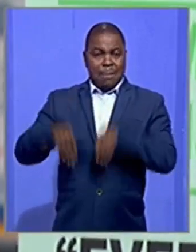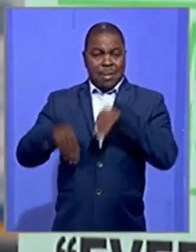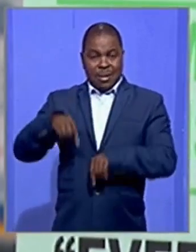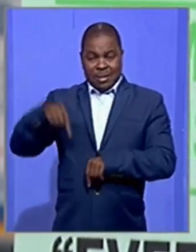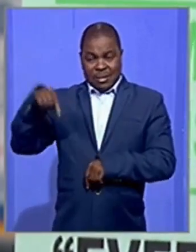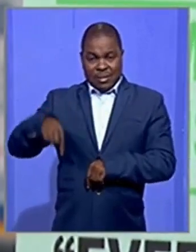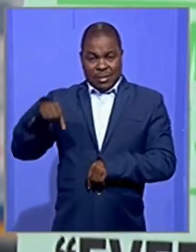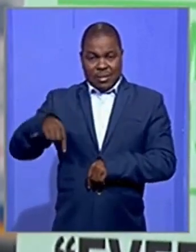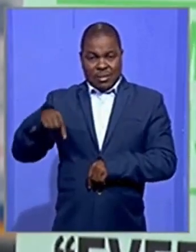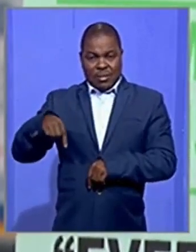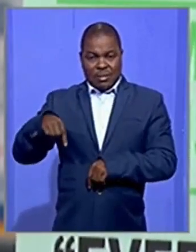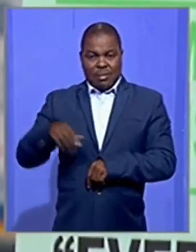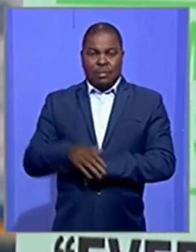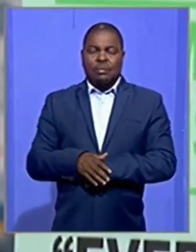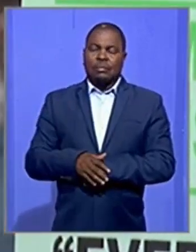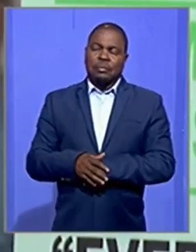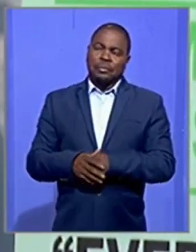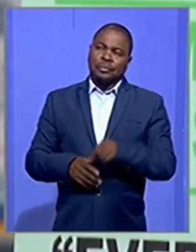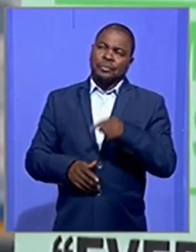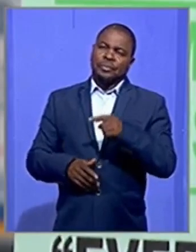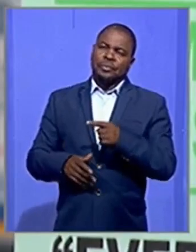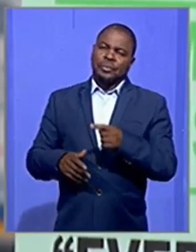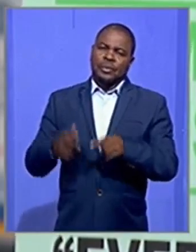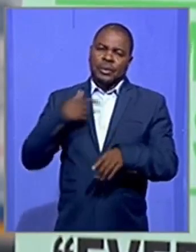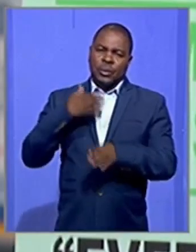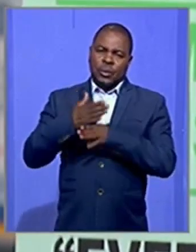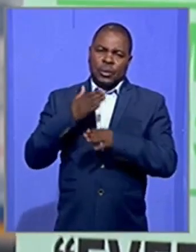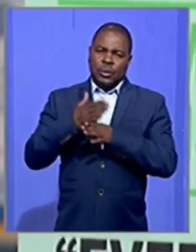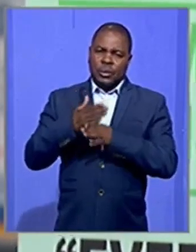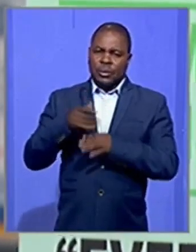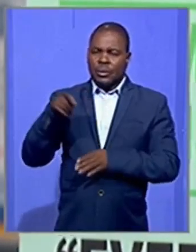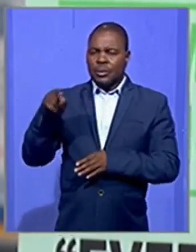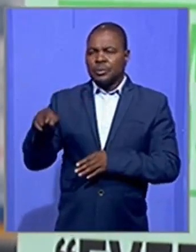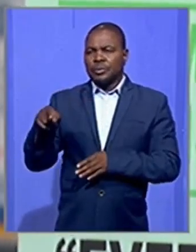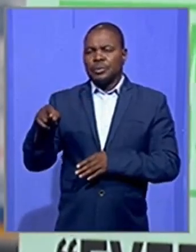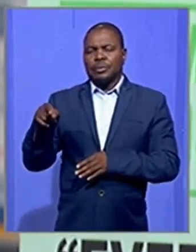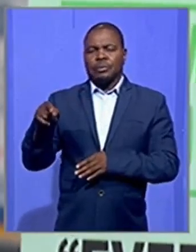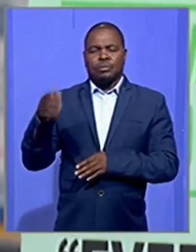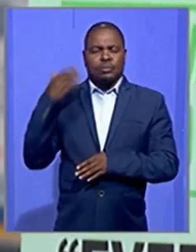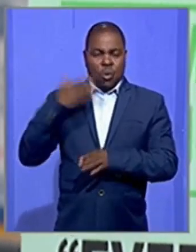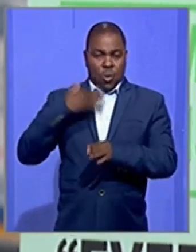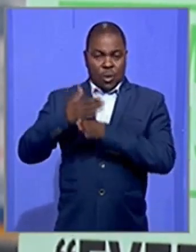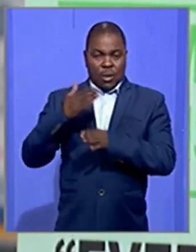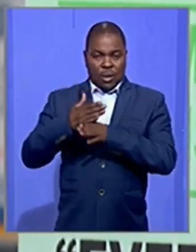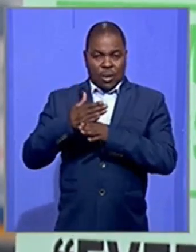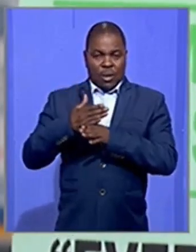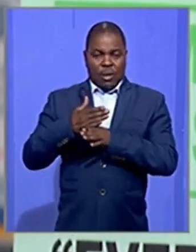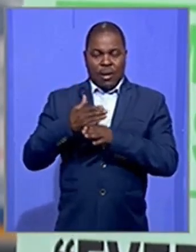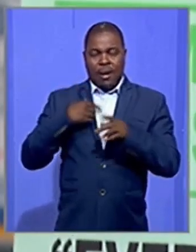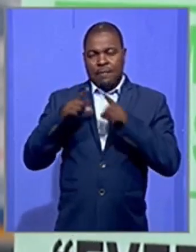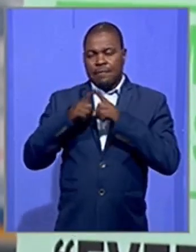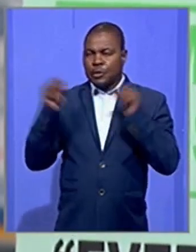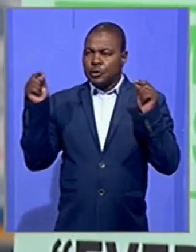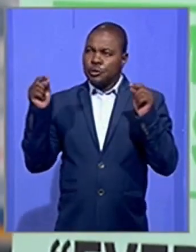nyena Taulikwa. Ke sebeditse Taulikwa mono. Mme Taulikwa ke tswile ka